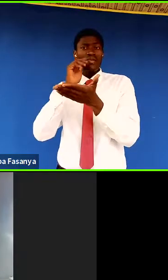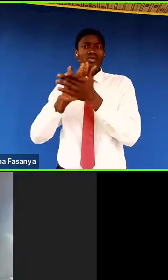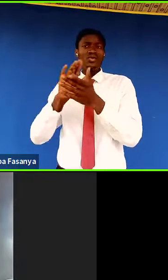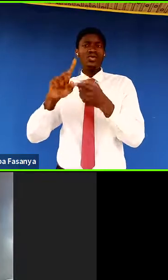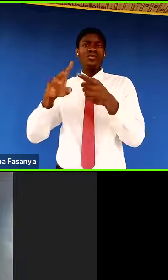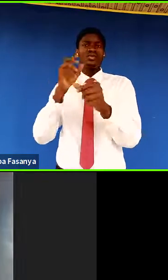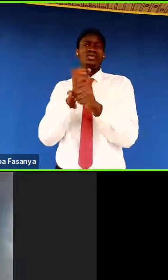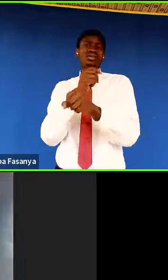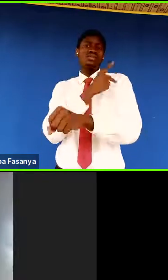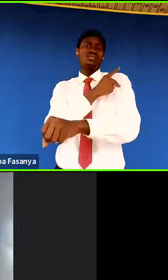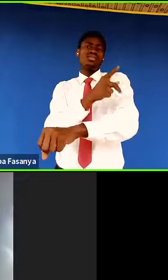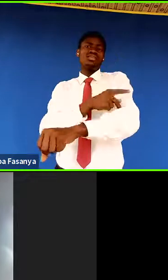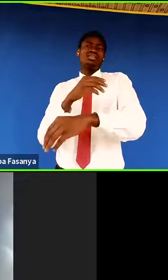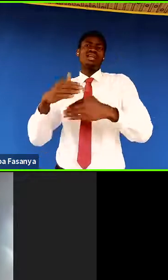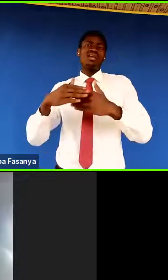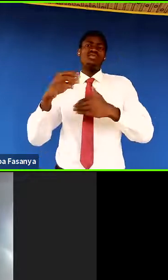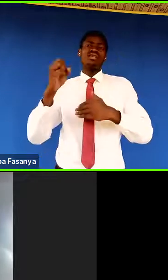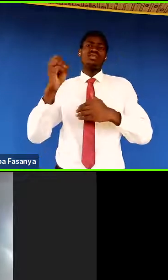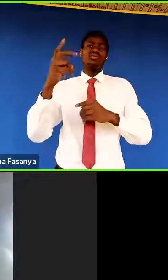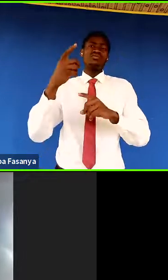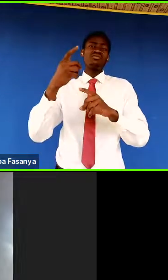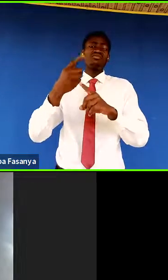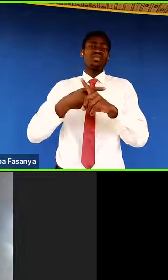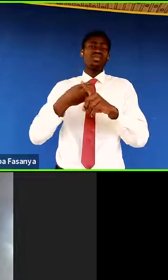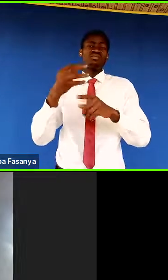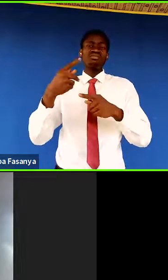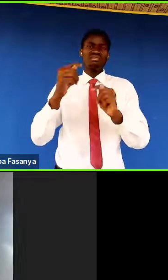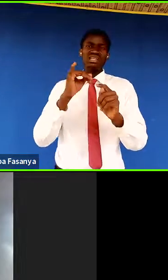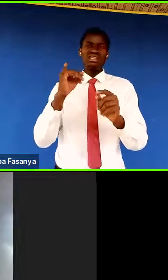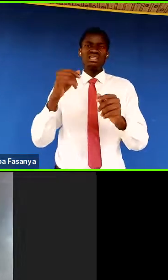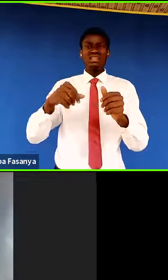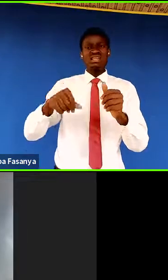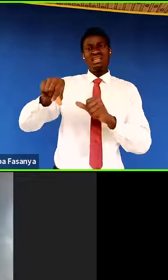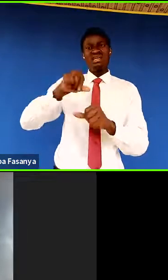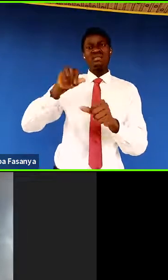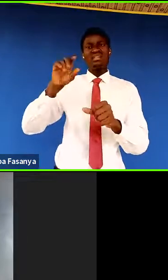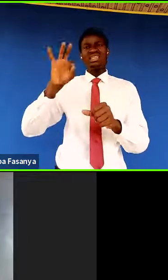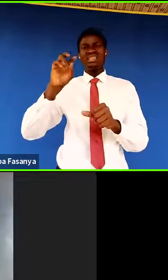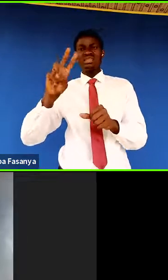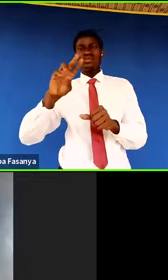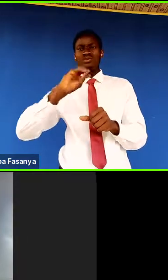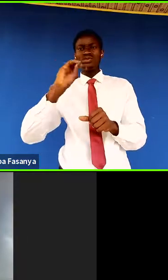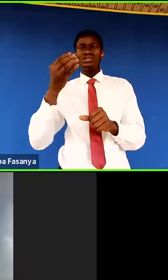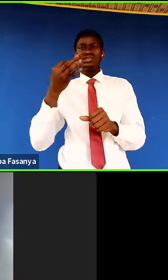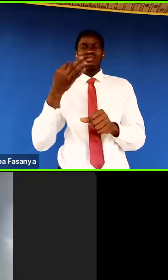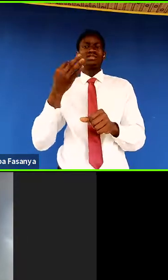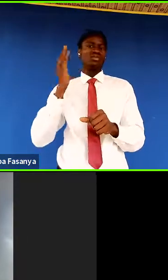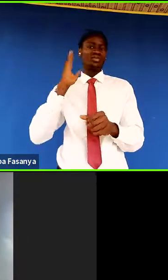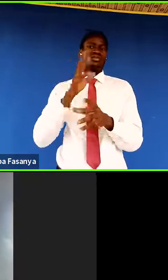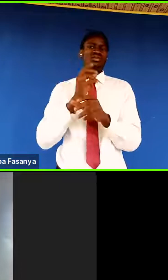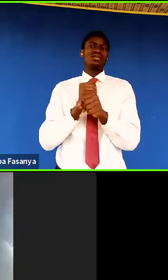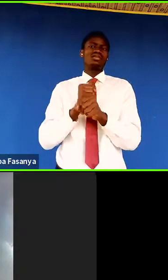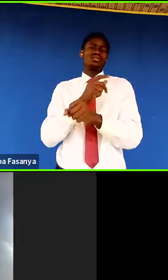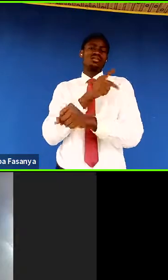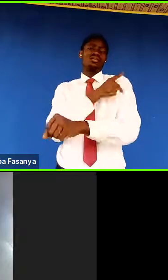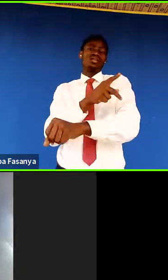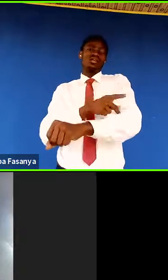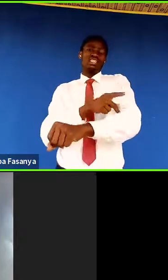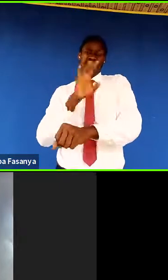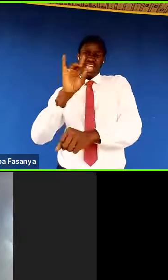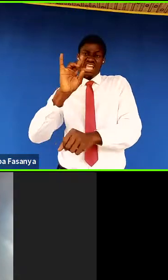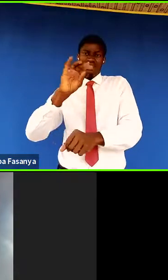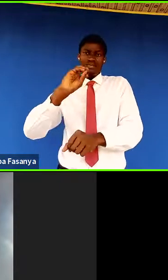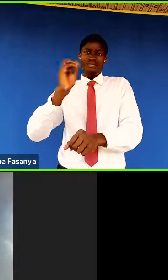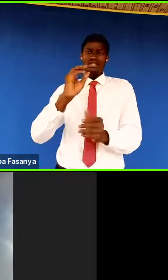of the couples will get pregnant. So the remaining 8% not pregnant are the ones who start investigating. So usually we say